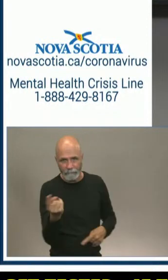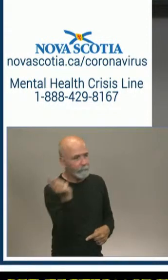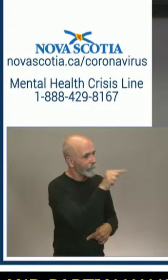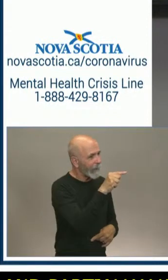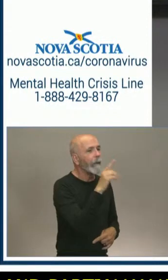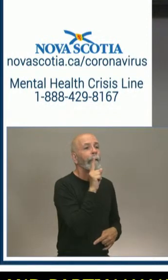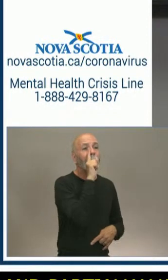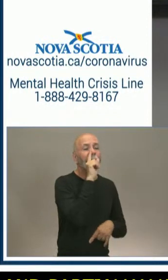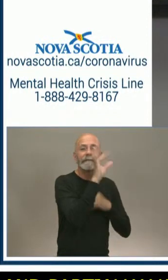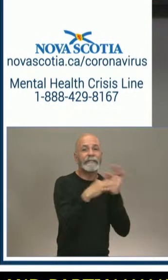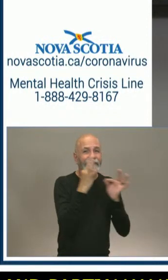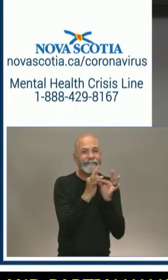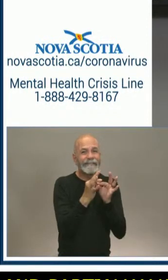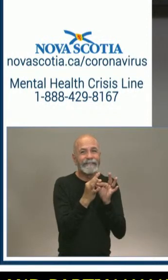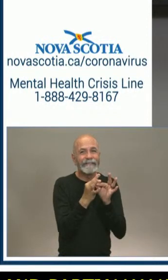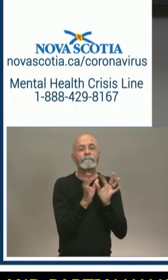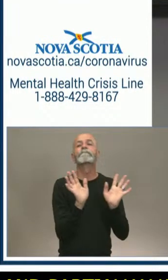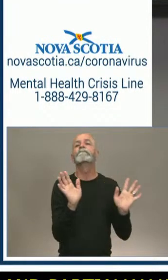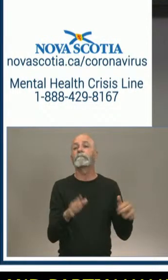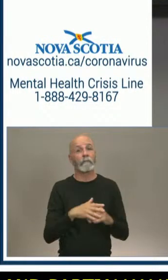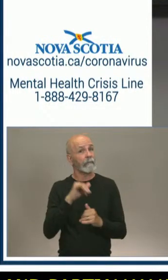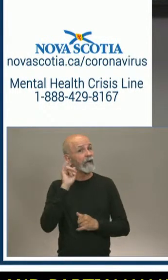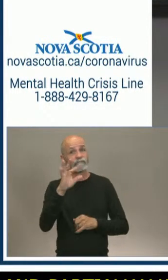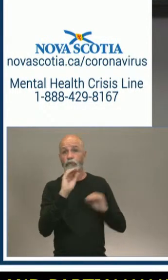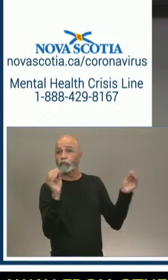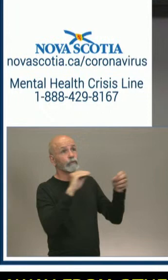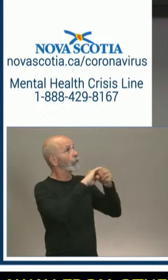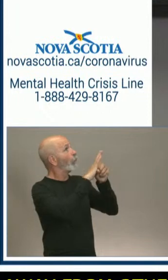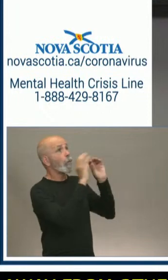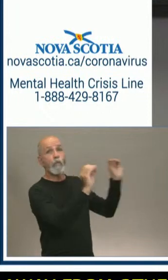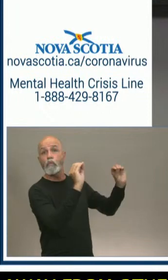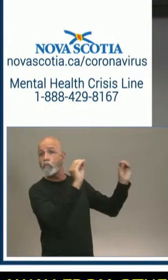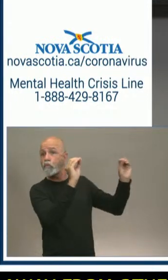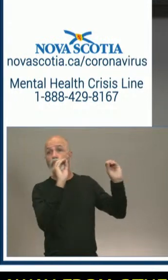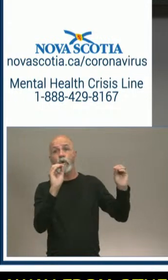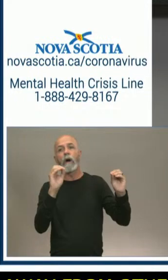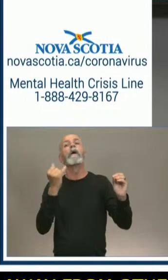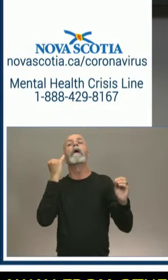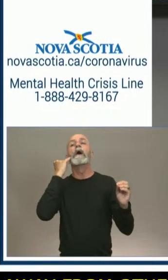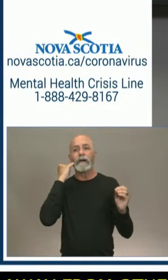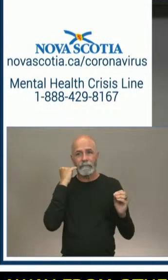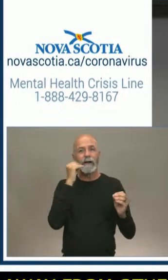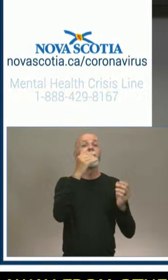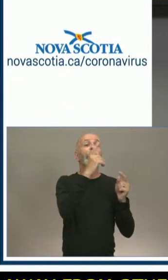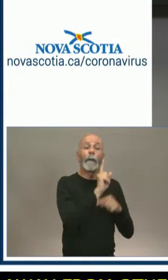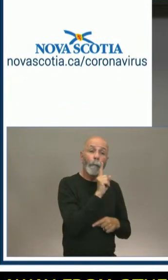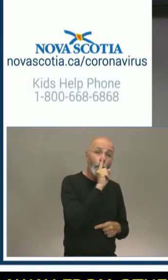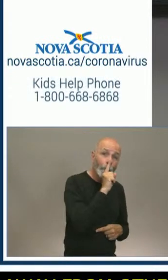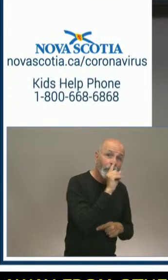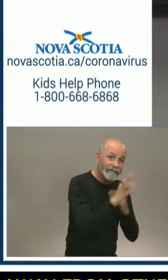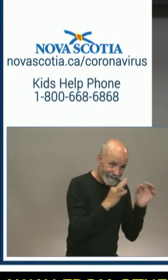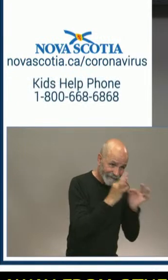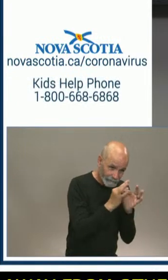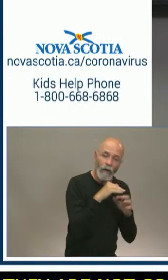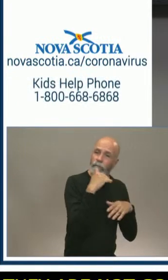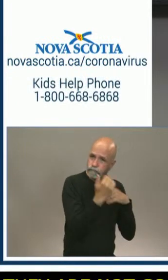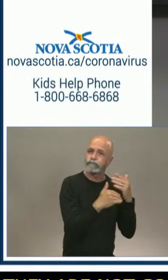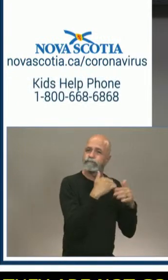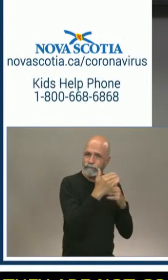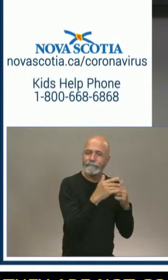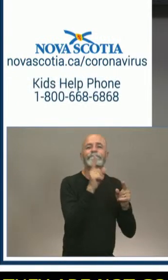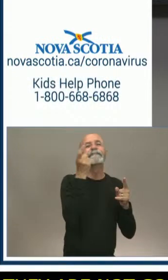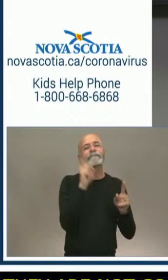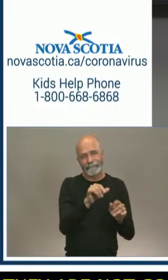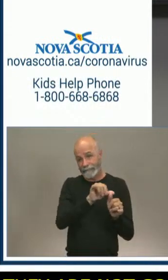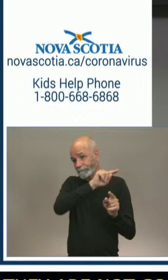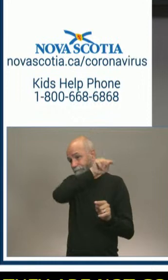must isolate until they get their first negative test, and then they can switch to their modified isolation for the remaining part